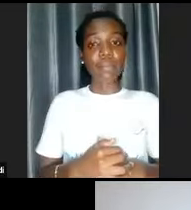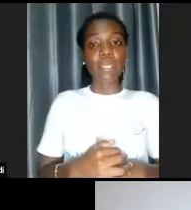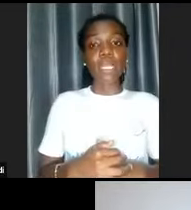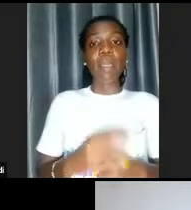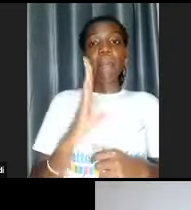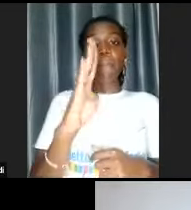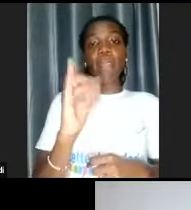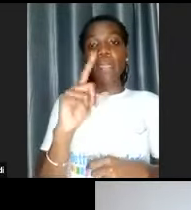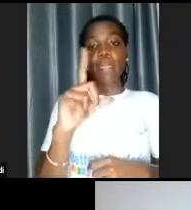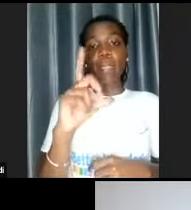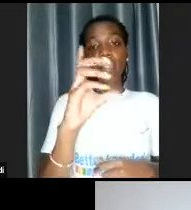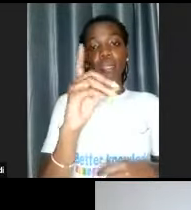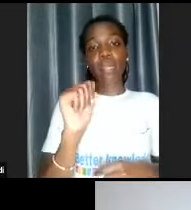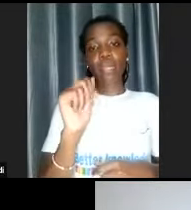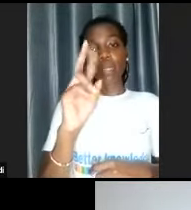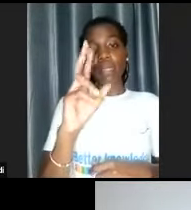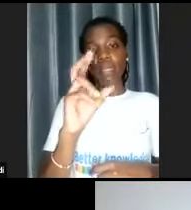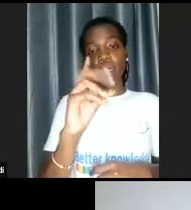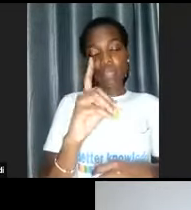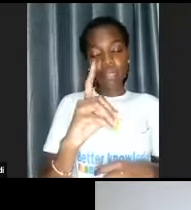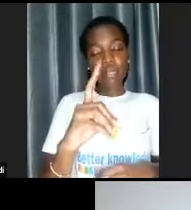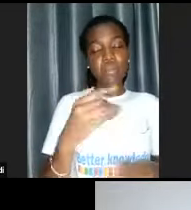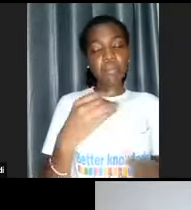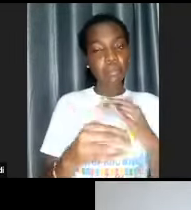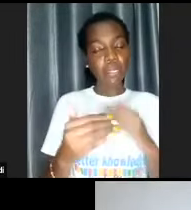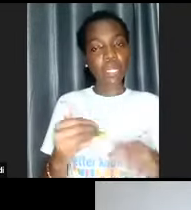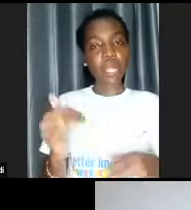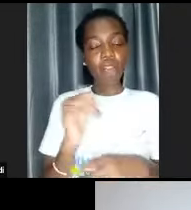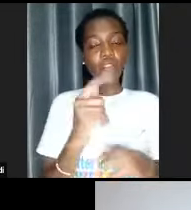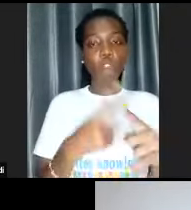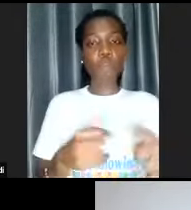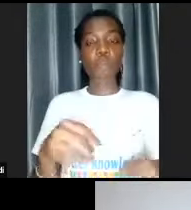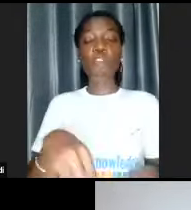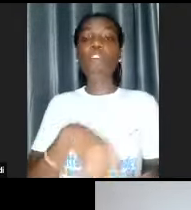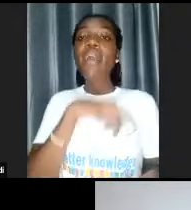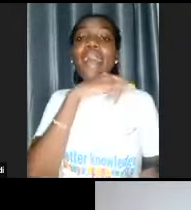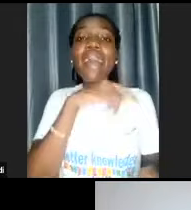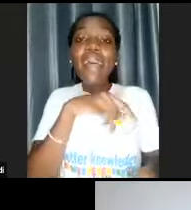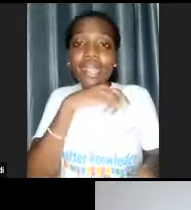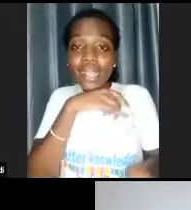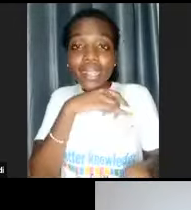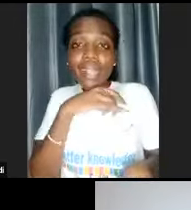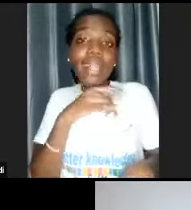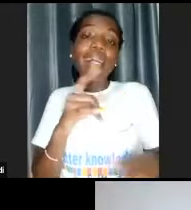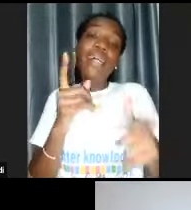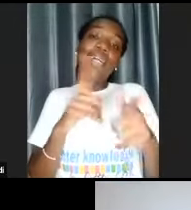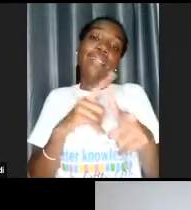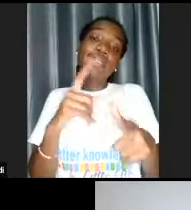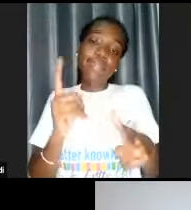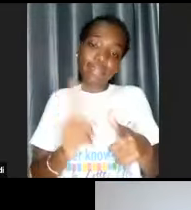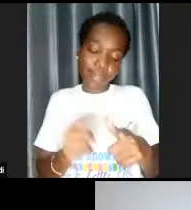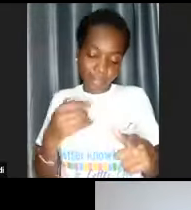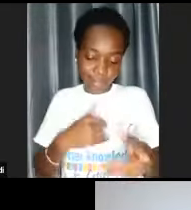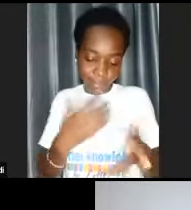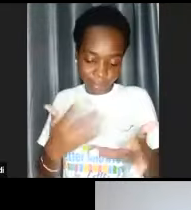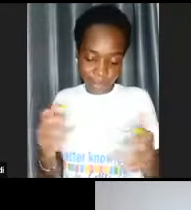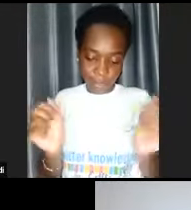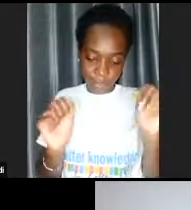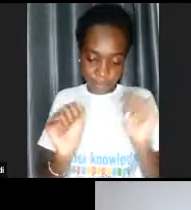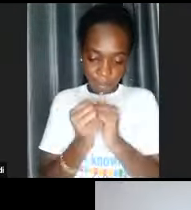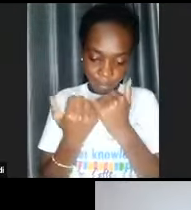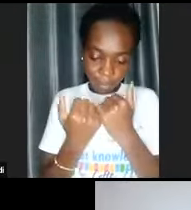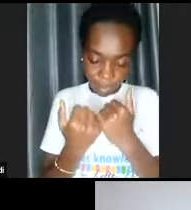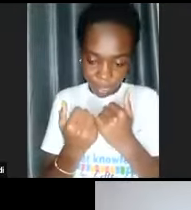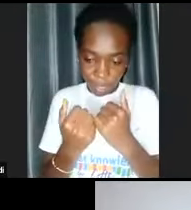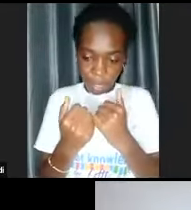his convictions from a Uganda evolution. There was a certain revival that was happening, especially in the church, the Pentecostal.